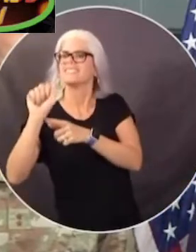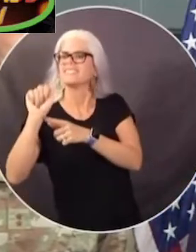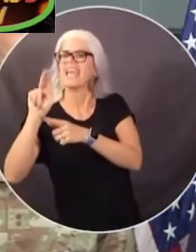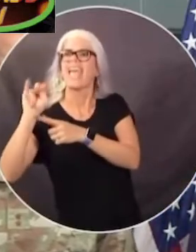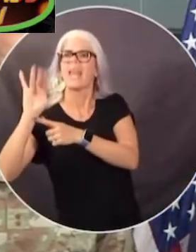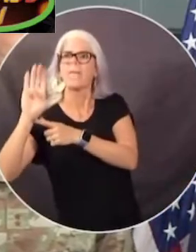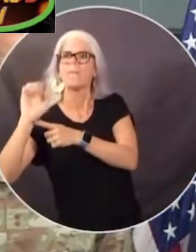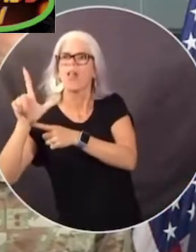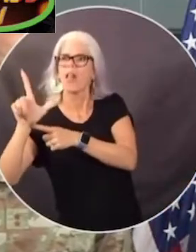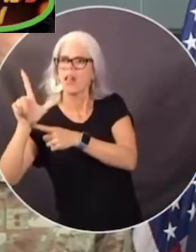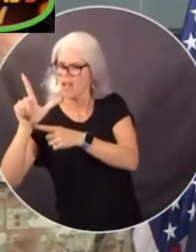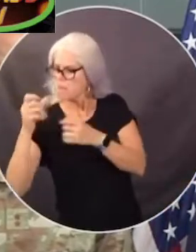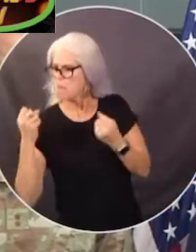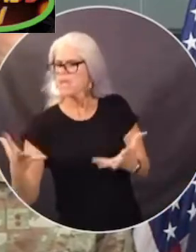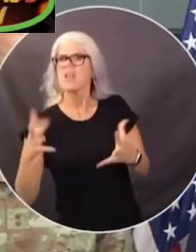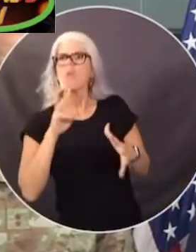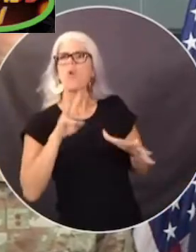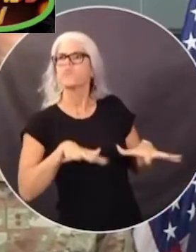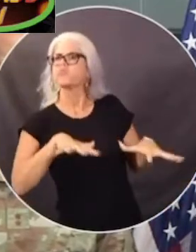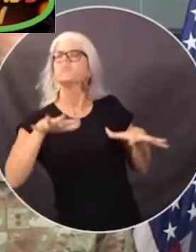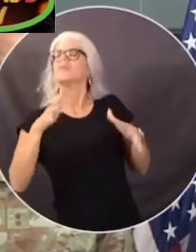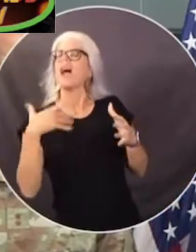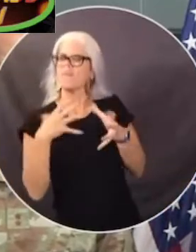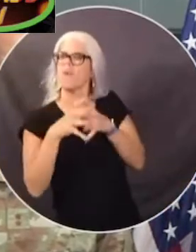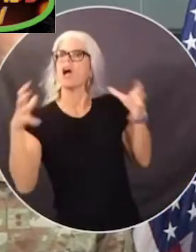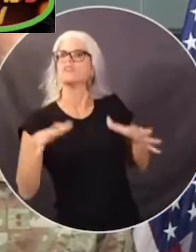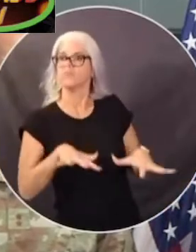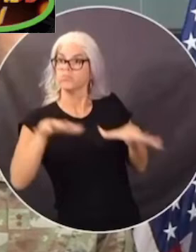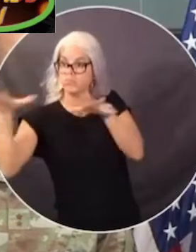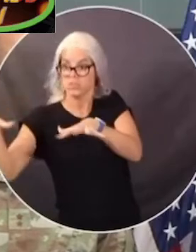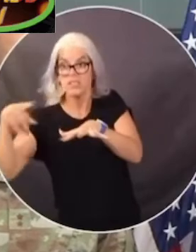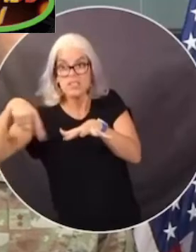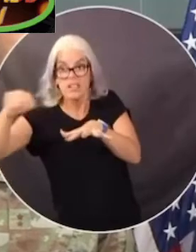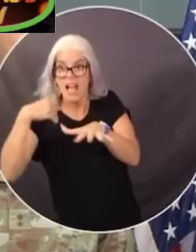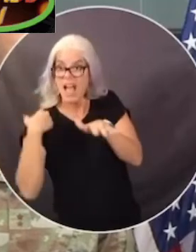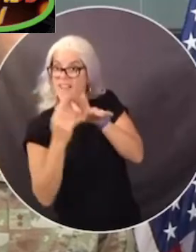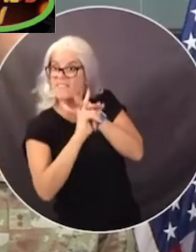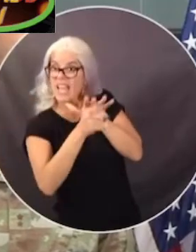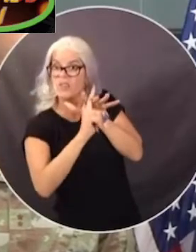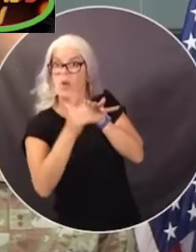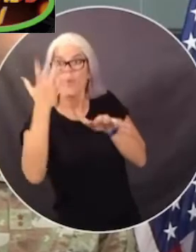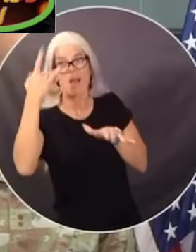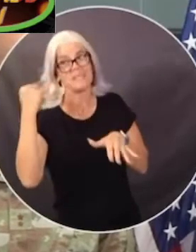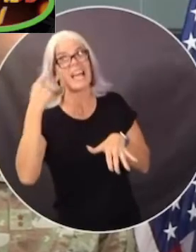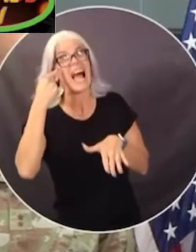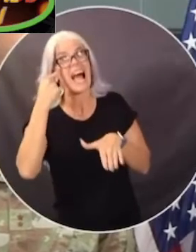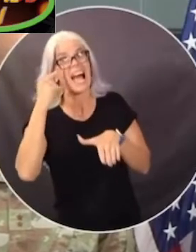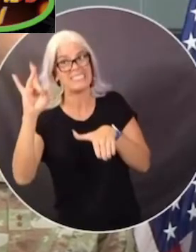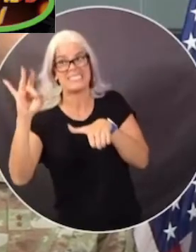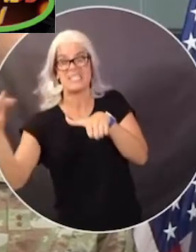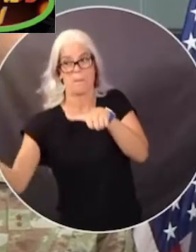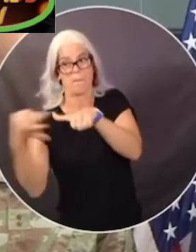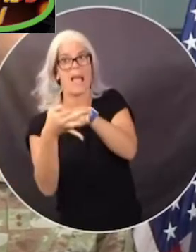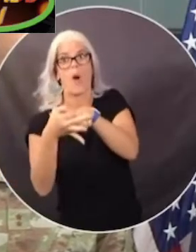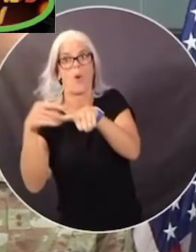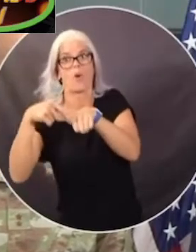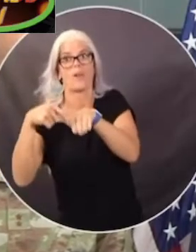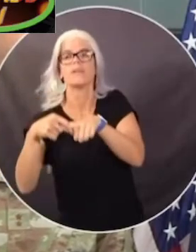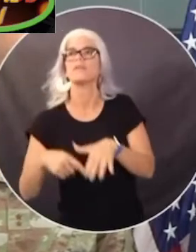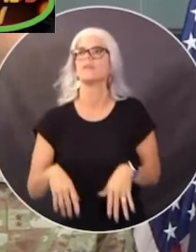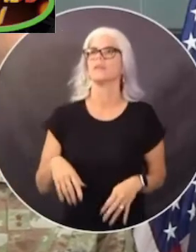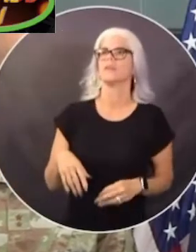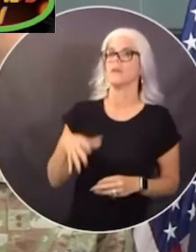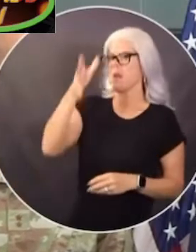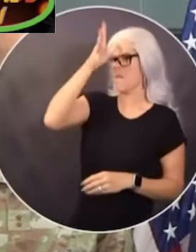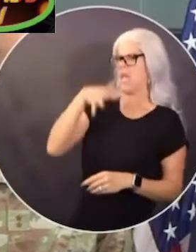how evacuation efforts went there as they embrace the eye. Again, all of those individuals were under evacuation orders.